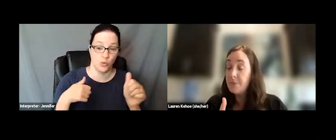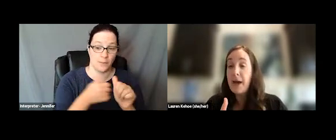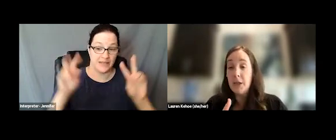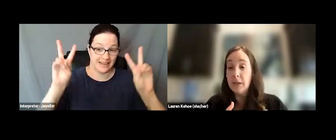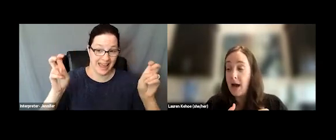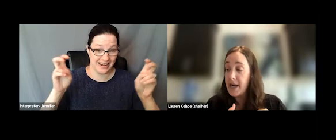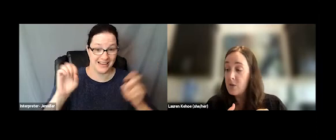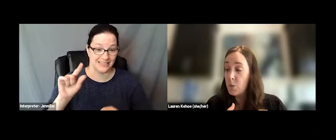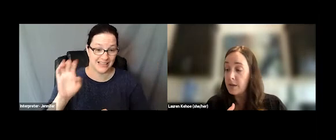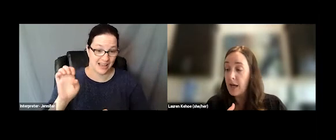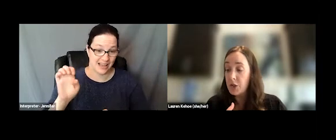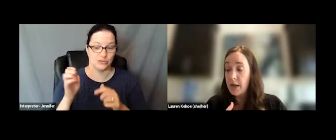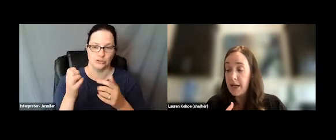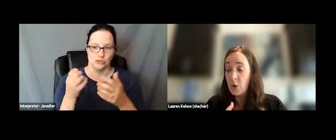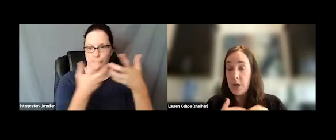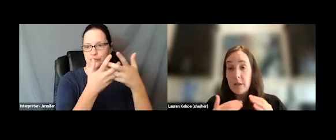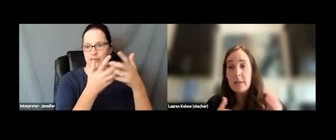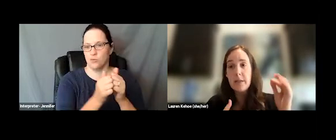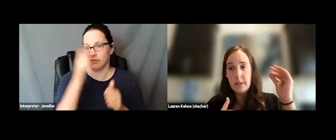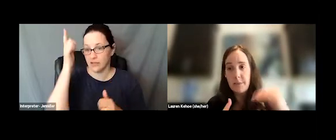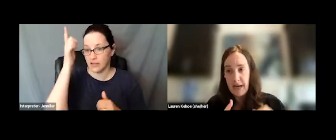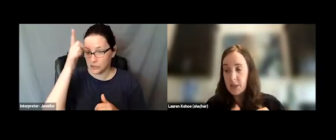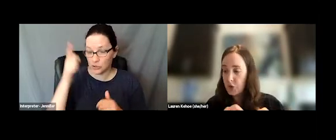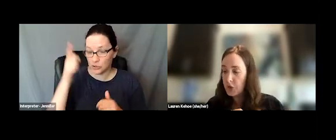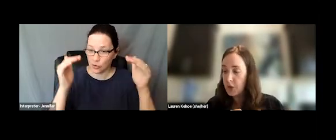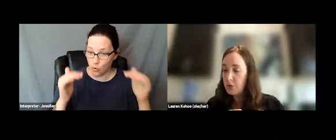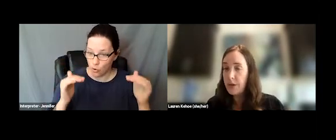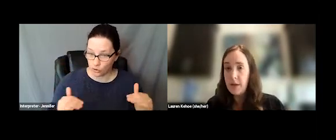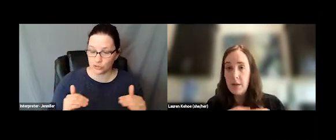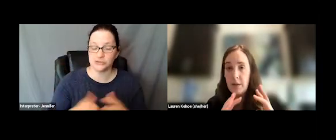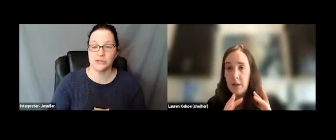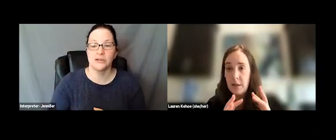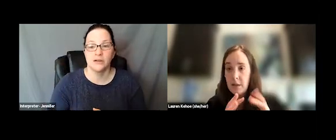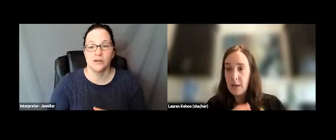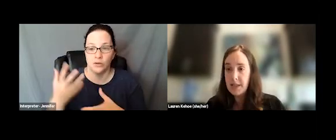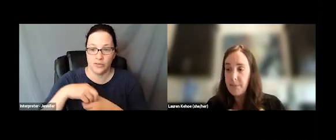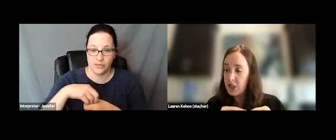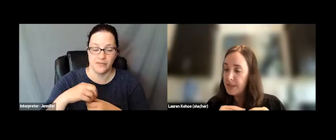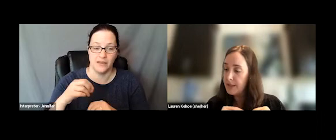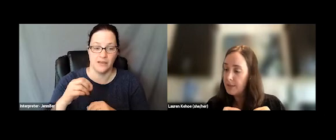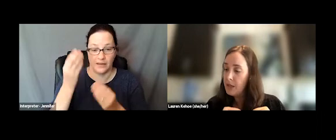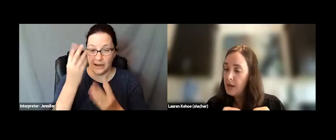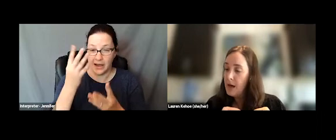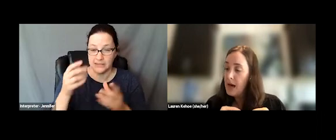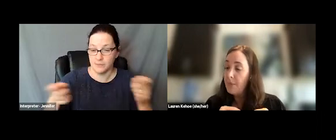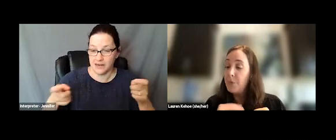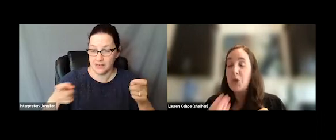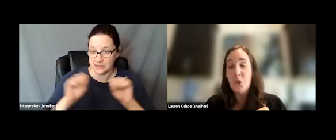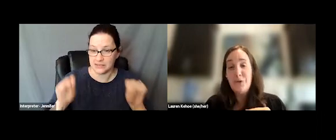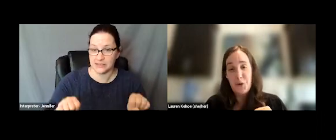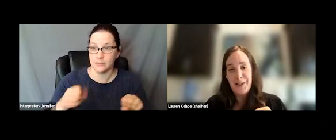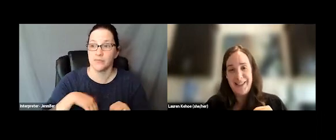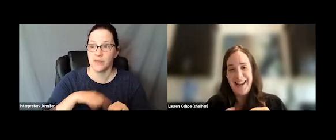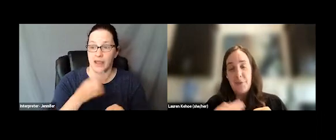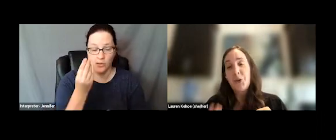styles to better align with logical heading orders and semantic structure within the content management system. And we